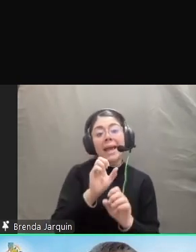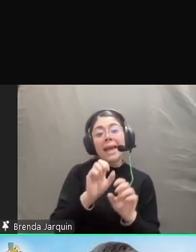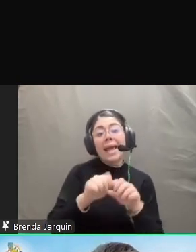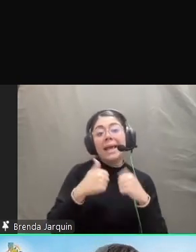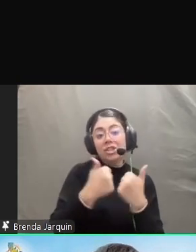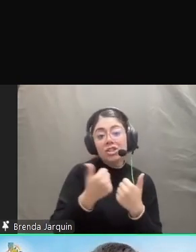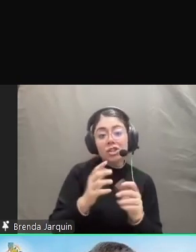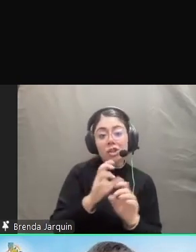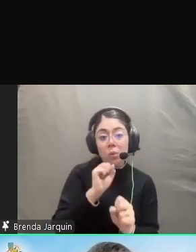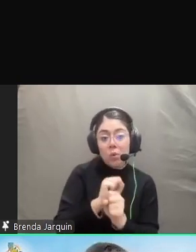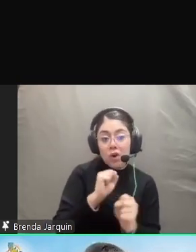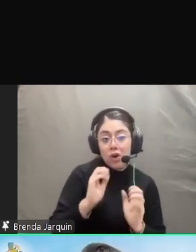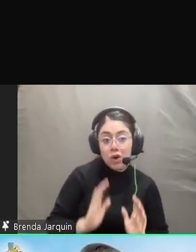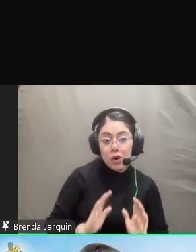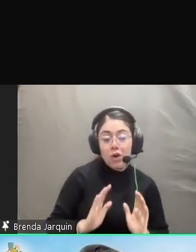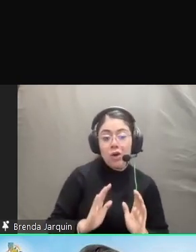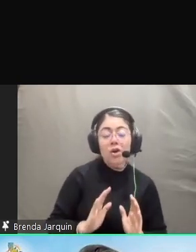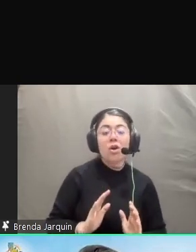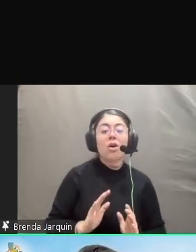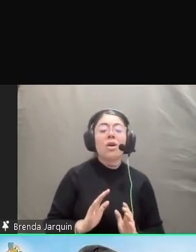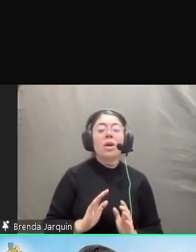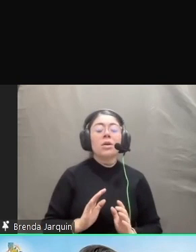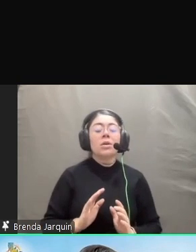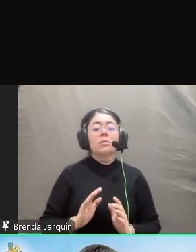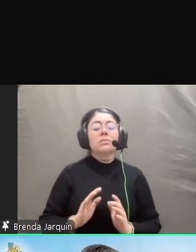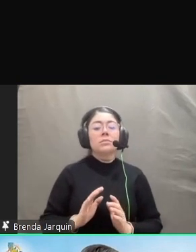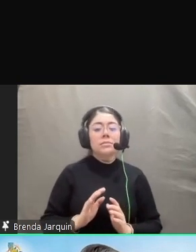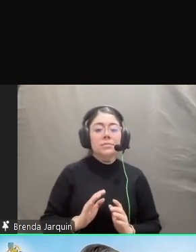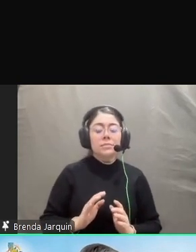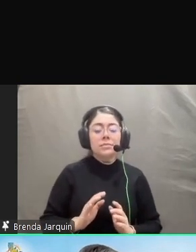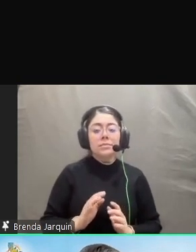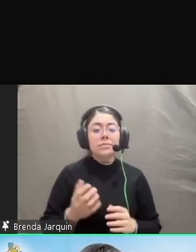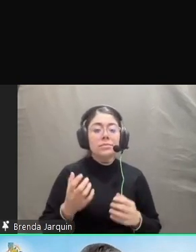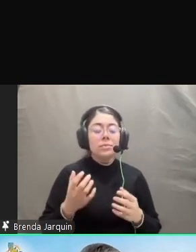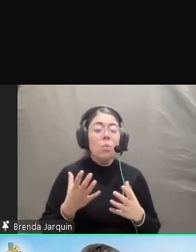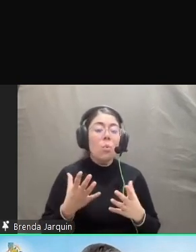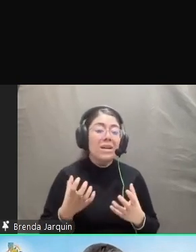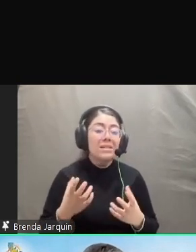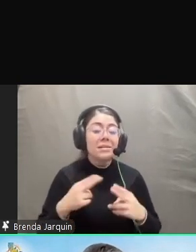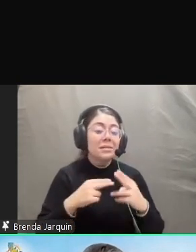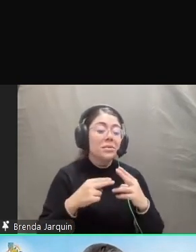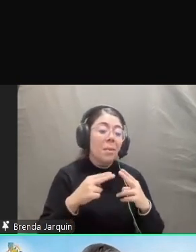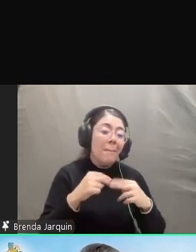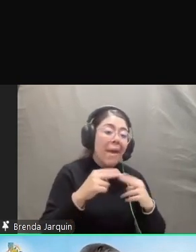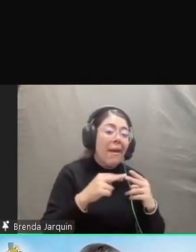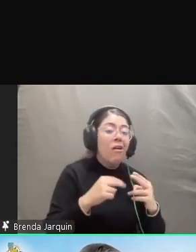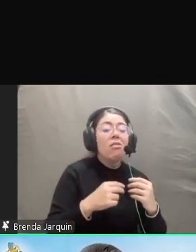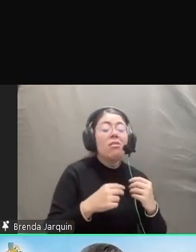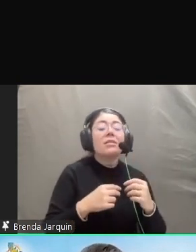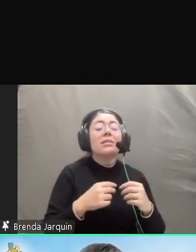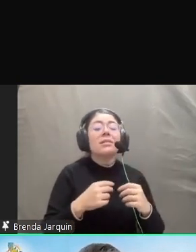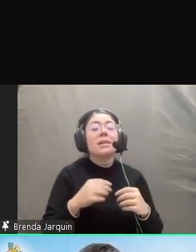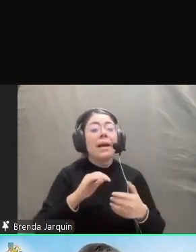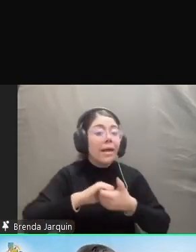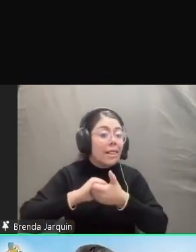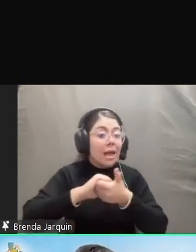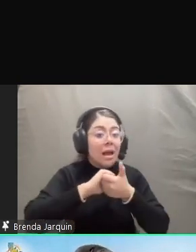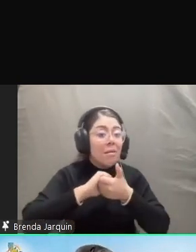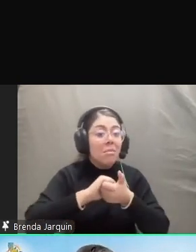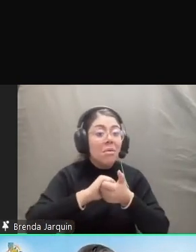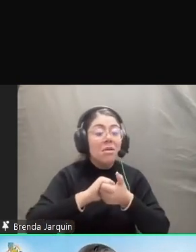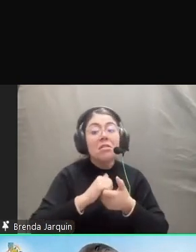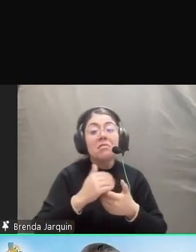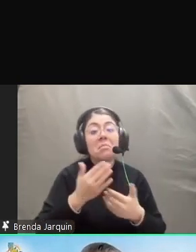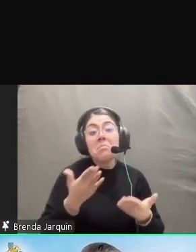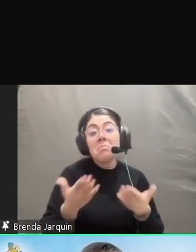to start in building your collaborative, you may just complete this assessment between the two